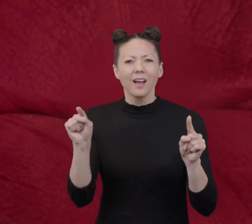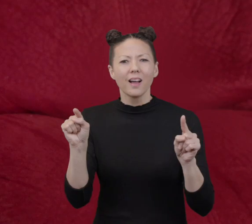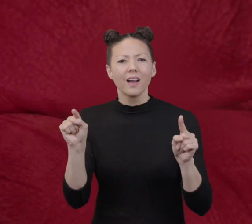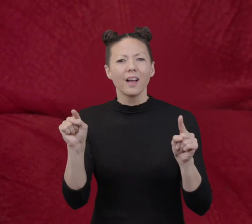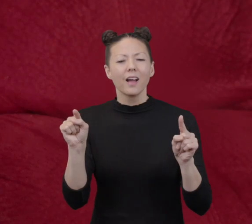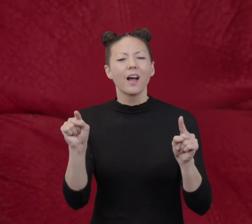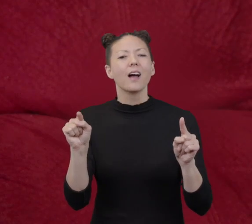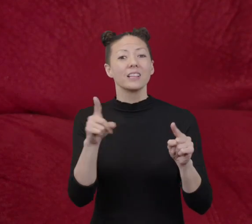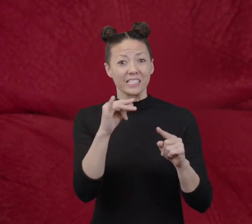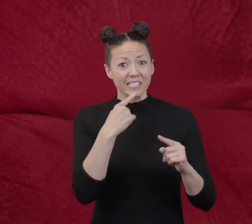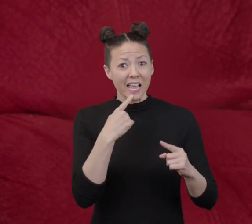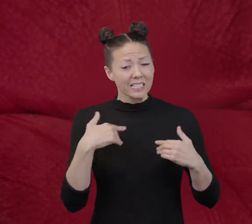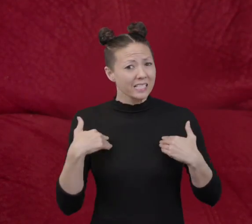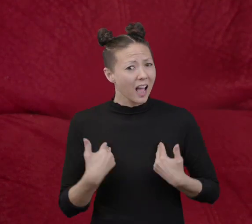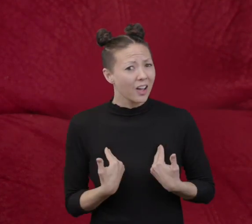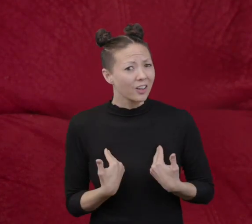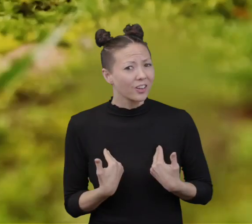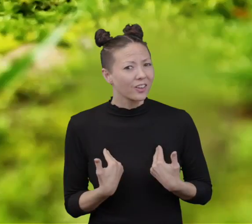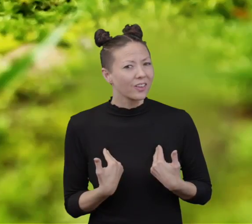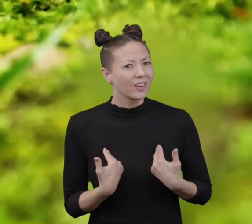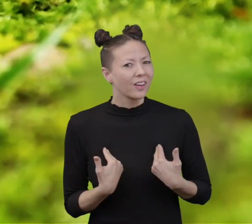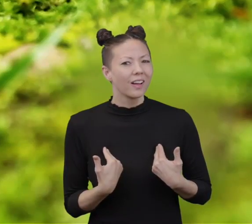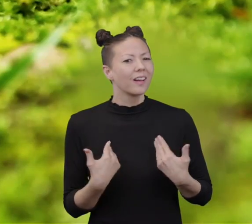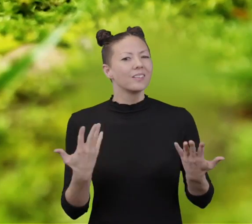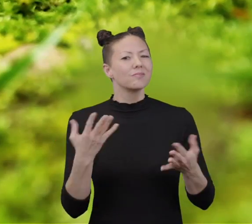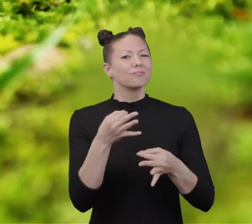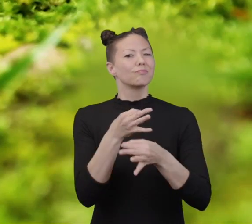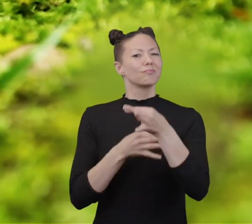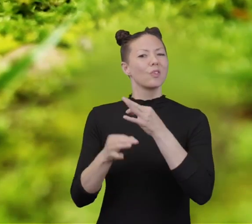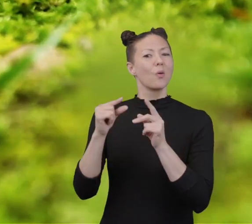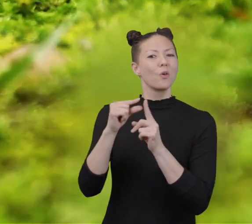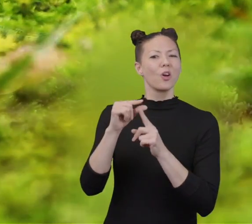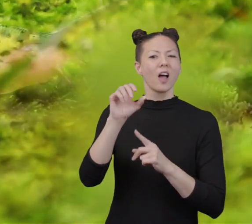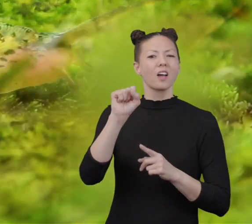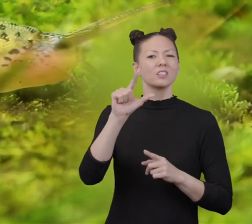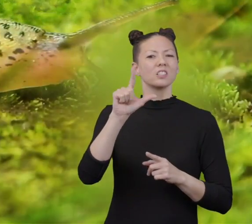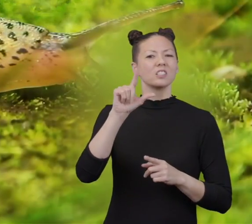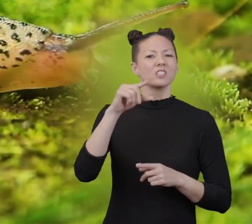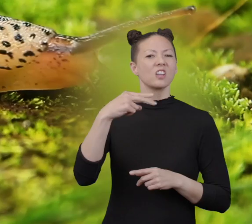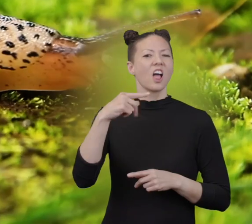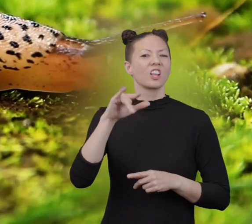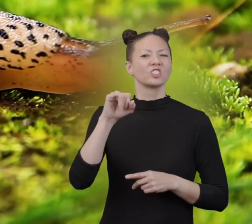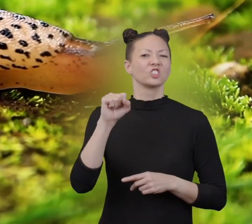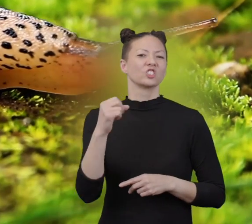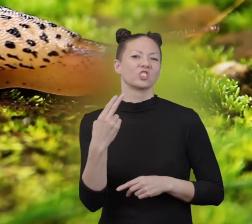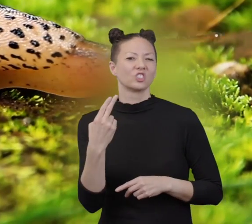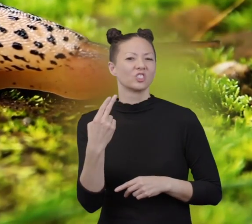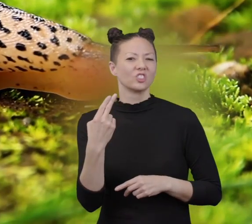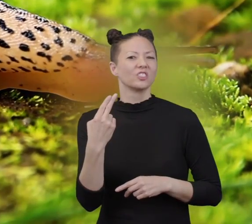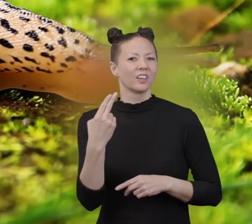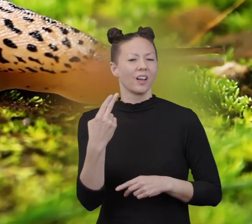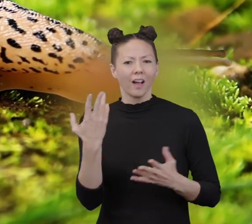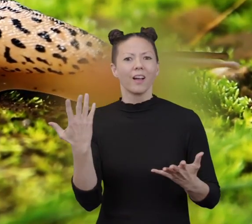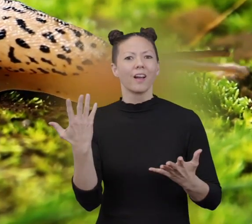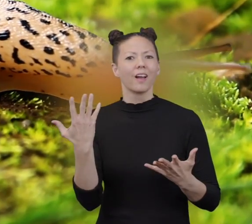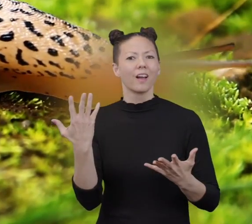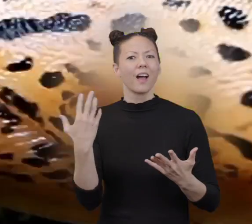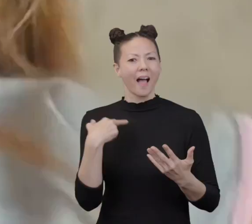Did you say tired? If you did, then you just defined the word sluggish all on your